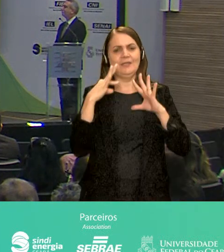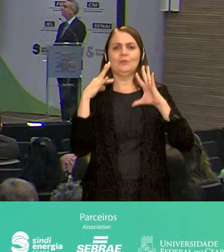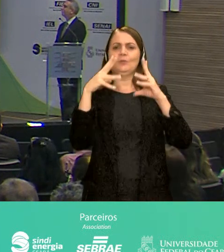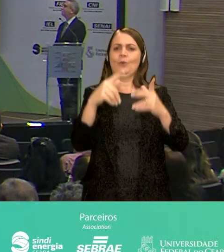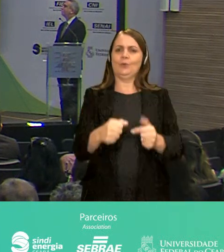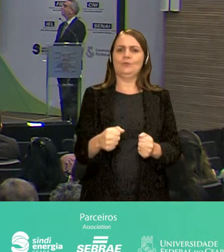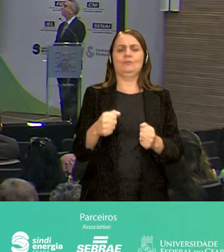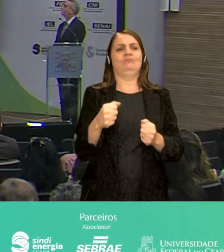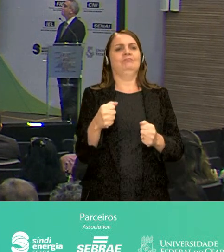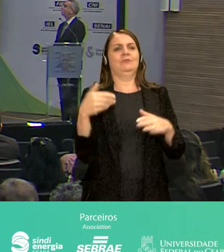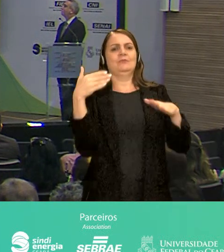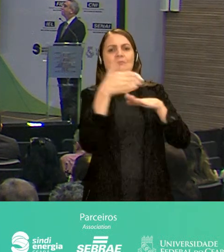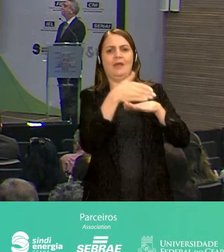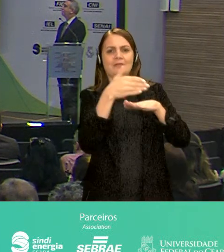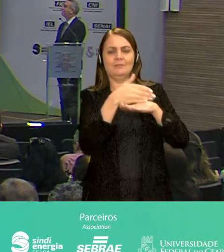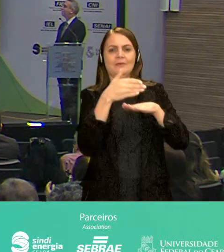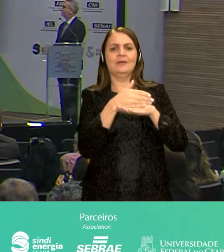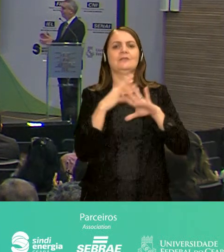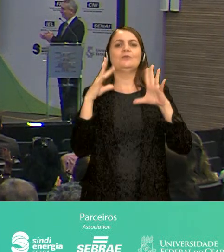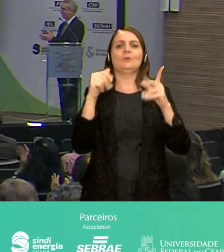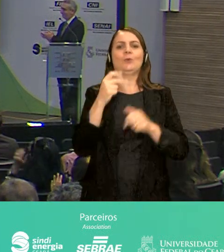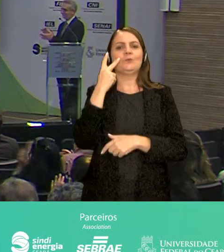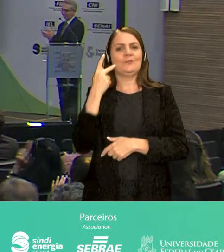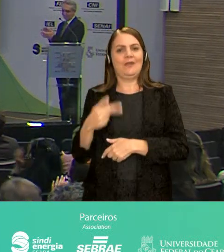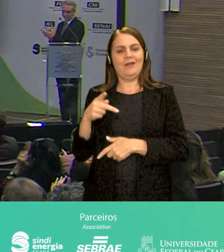in this project. Thank you very much.